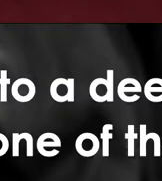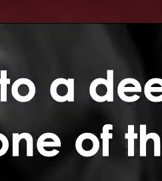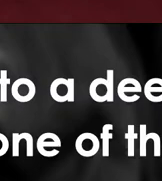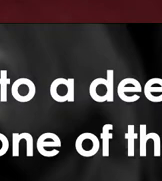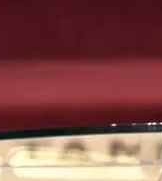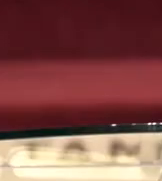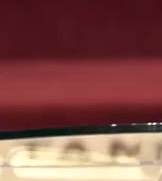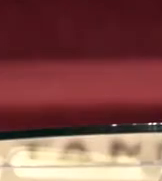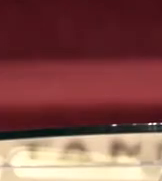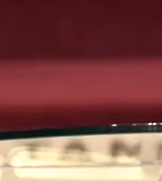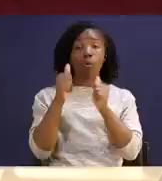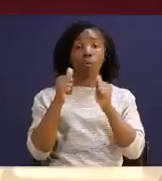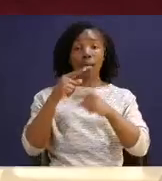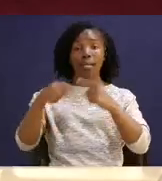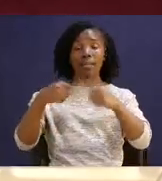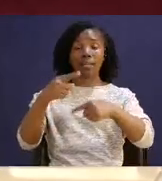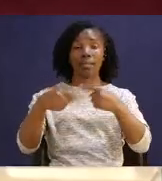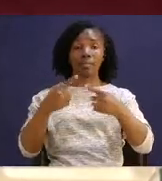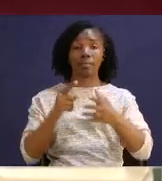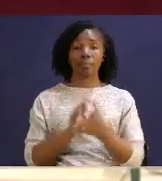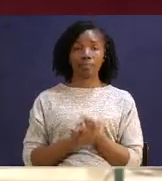vizuri sana.